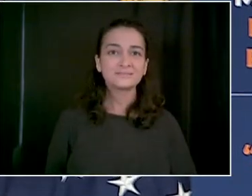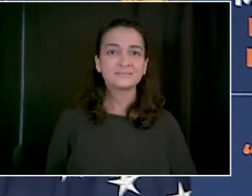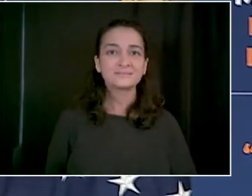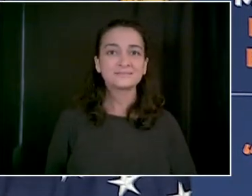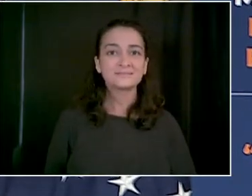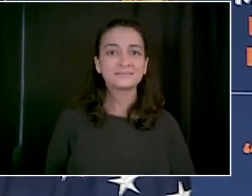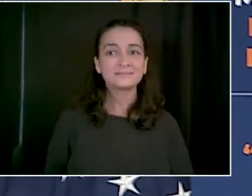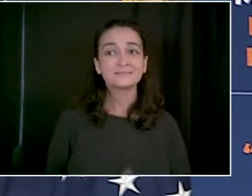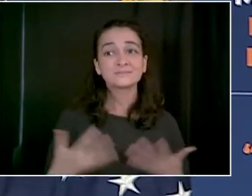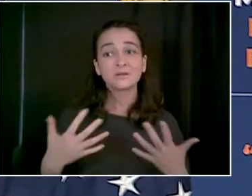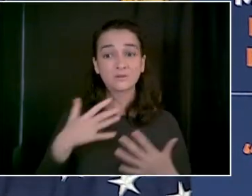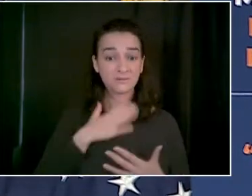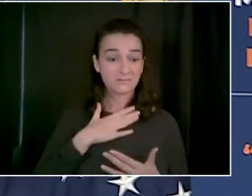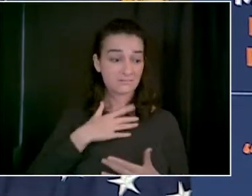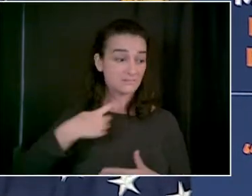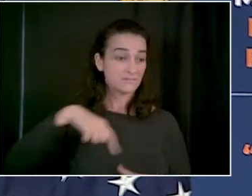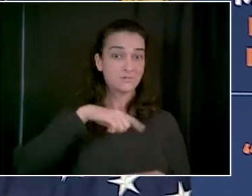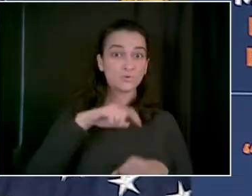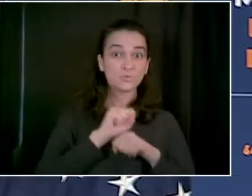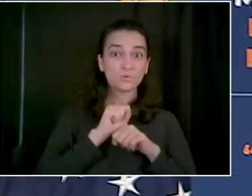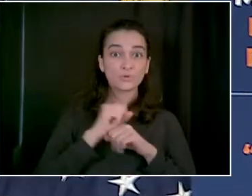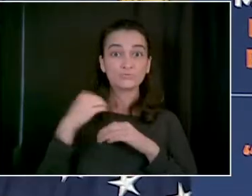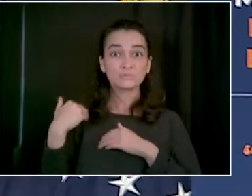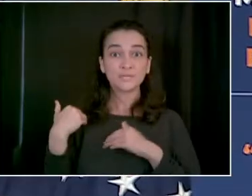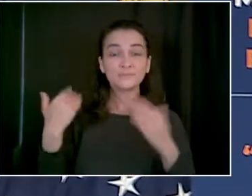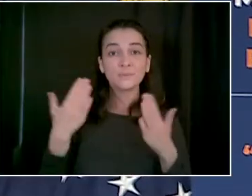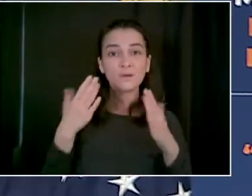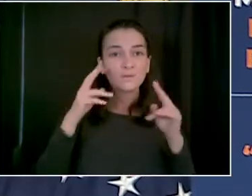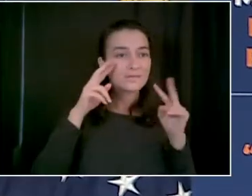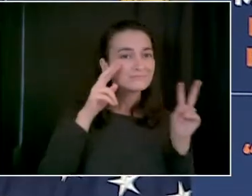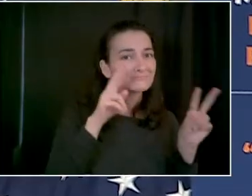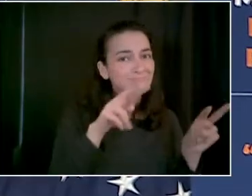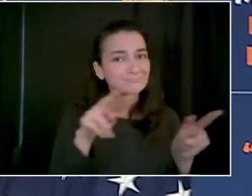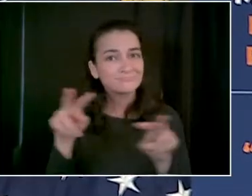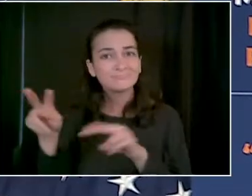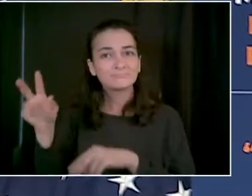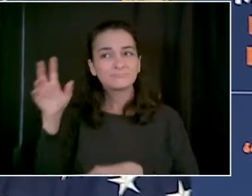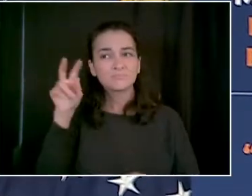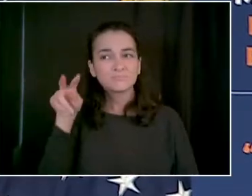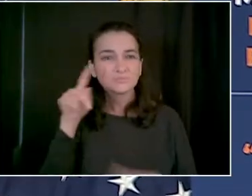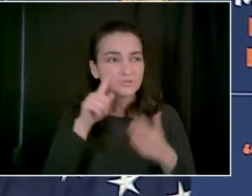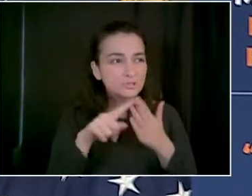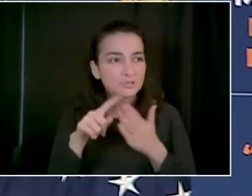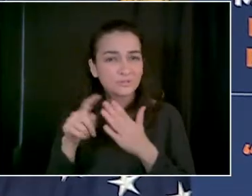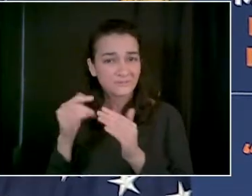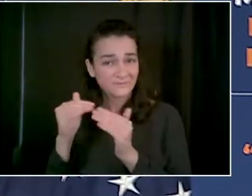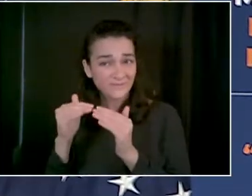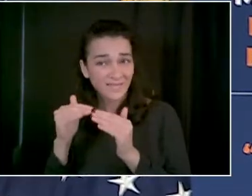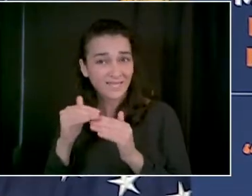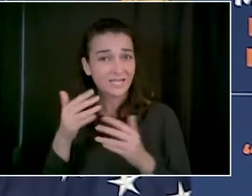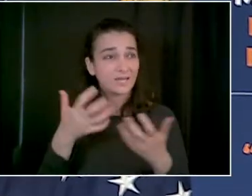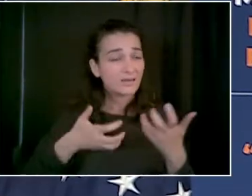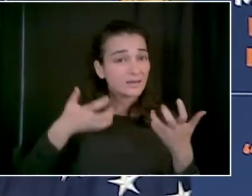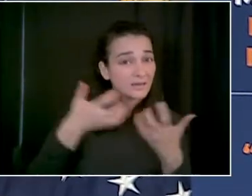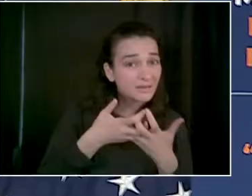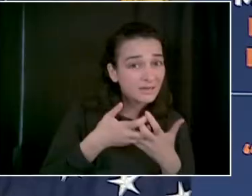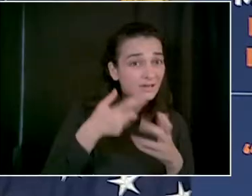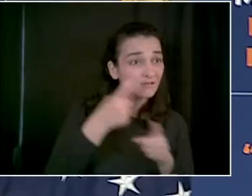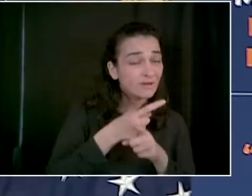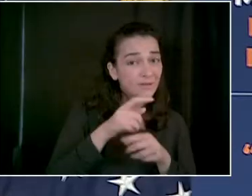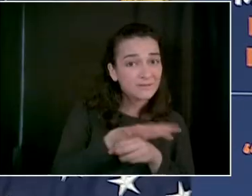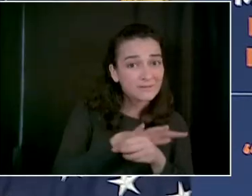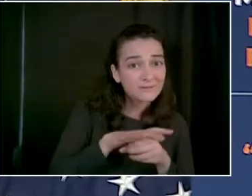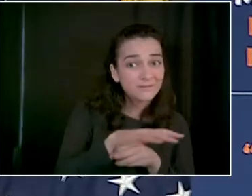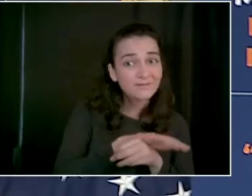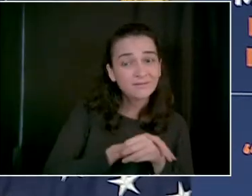to create the atmosphere that businesses are thriving in this city. And we give out vendors license appropriately. They must be in the